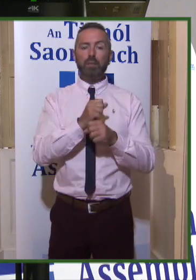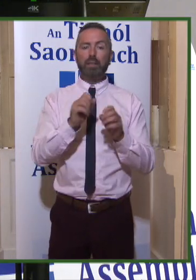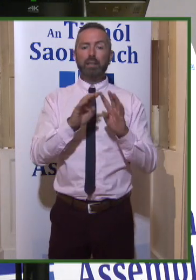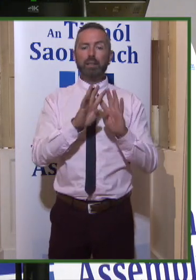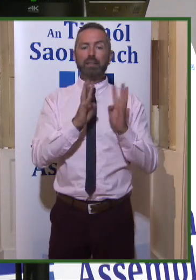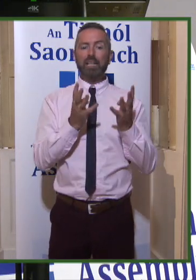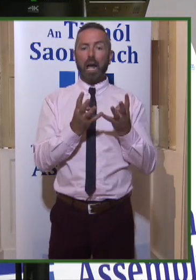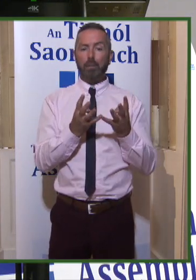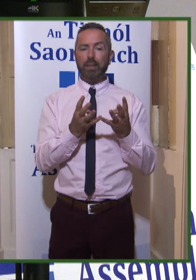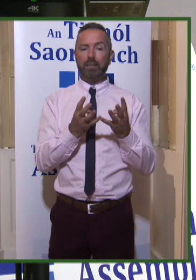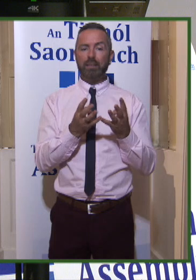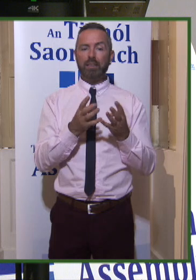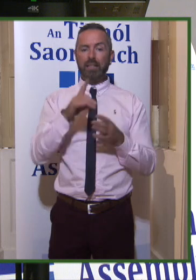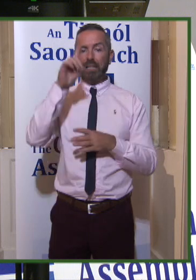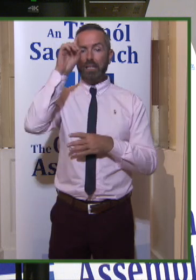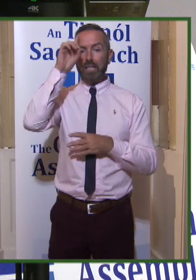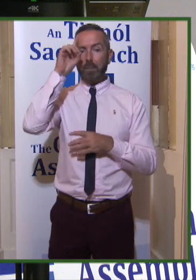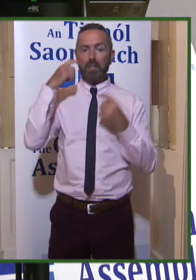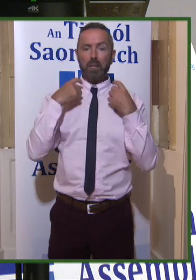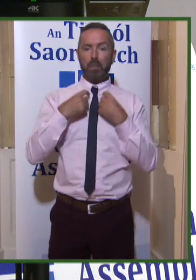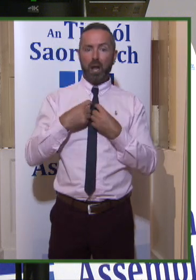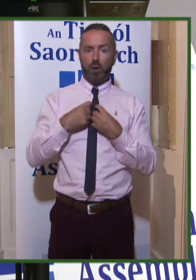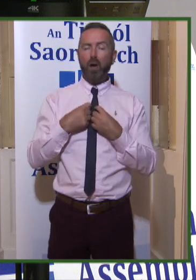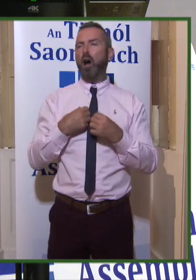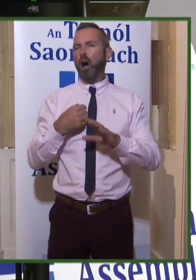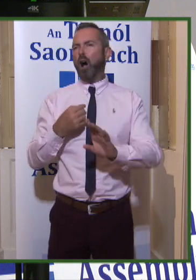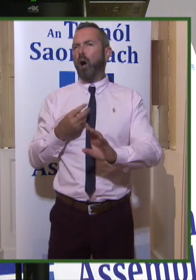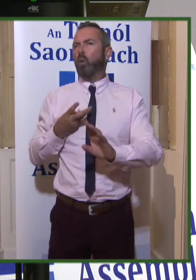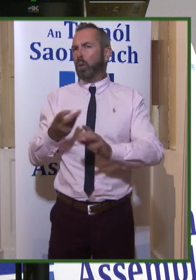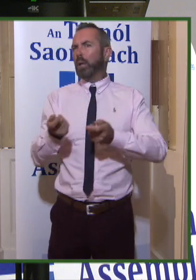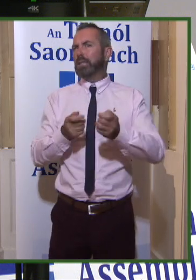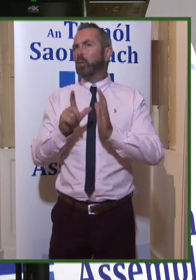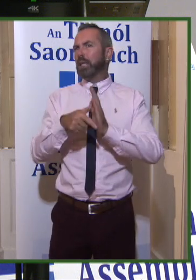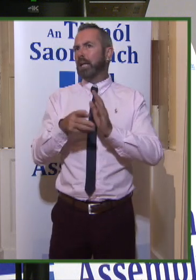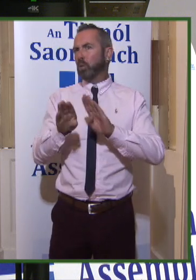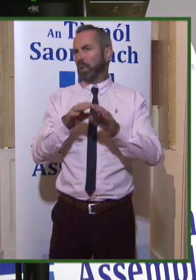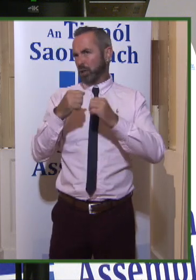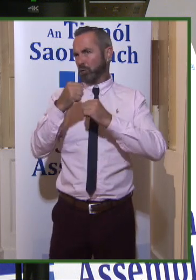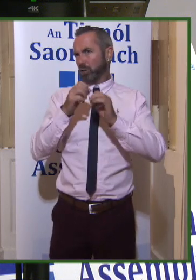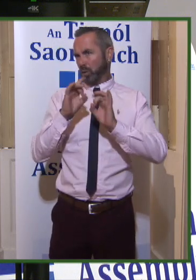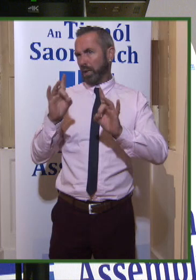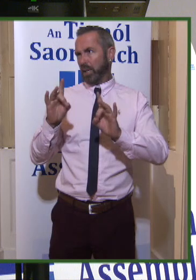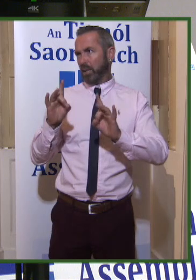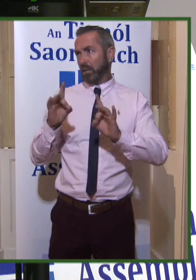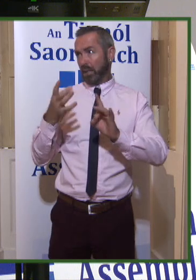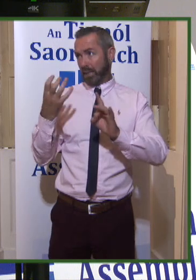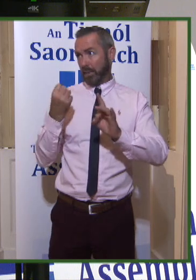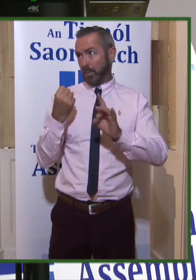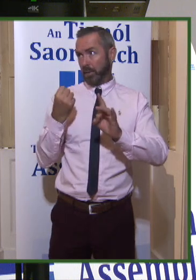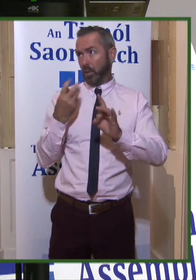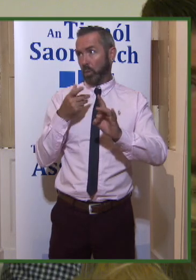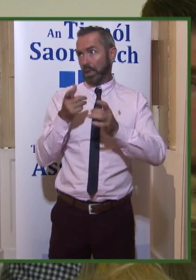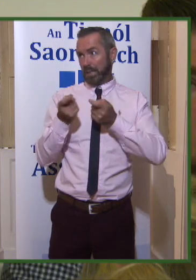could probably deal with this afternoon when we're dealing with the structure, I think, and the role of the Director General. That's fine. Is that acceptable to you? Yeah. Table